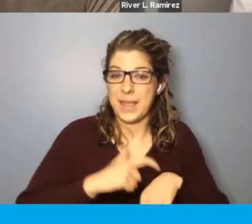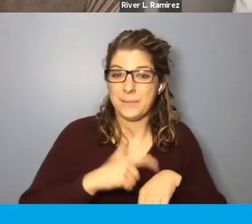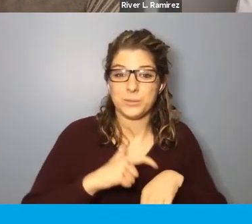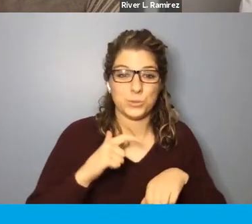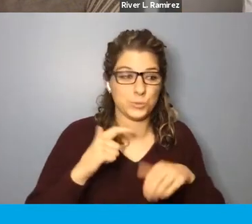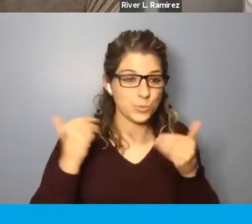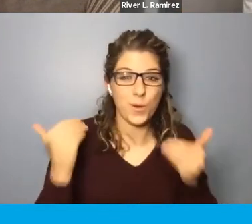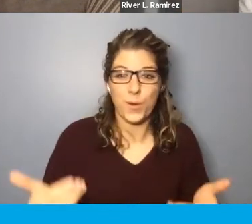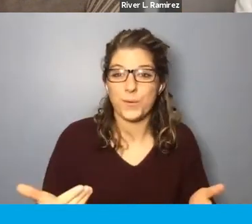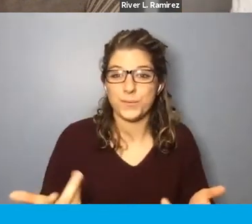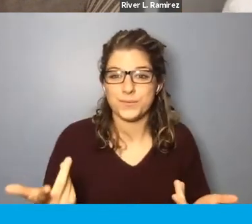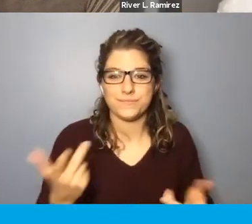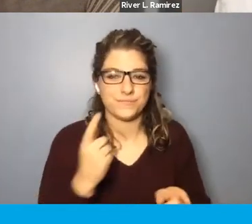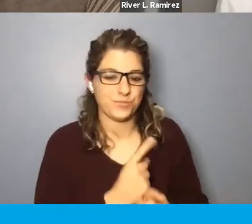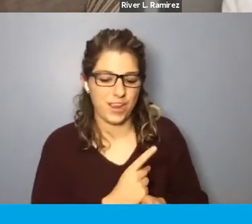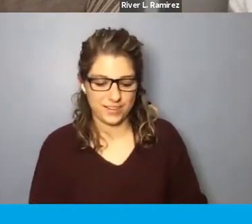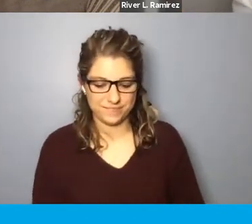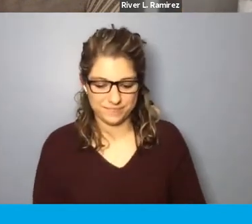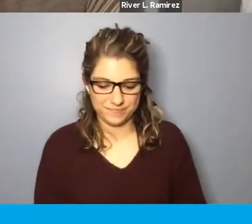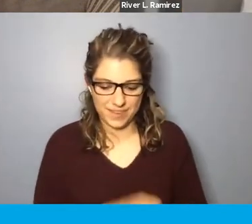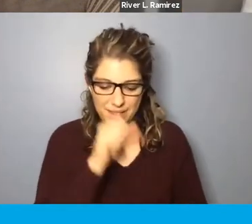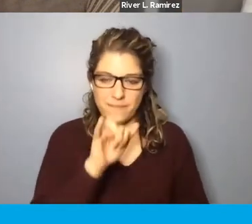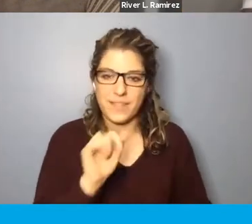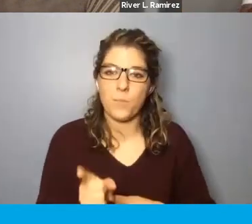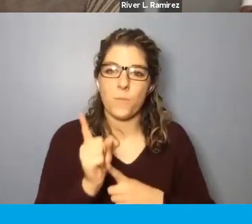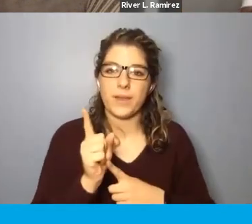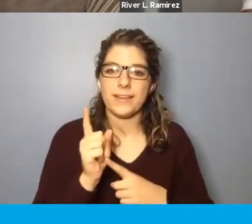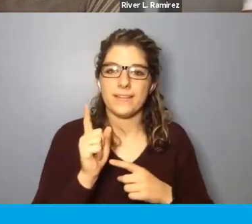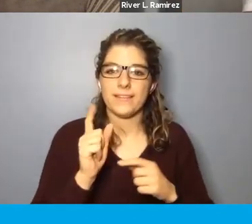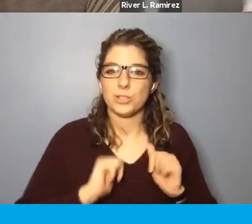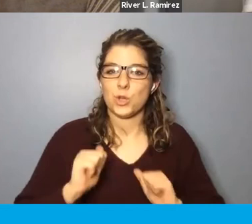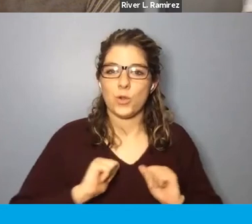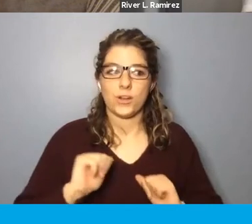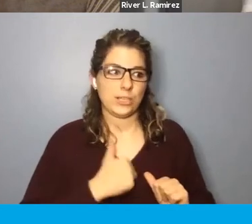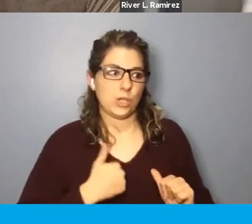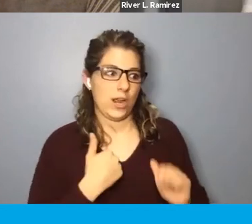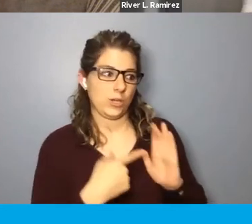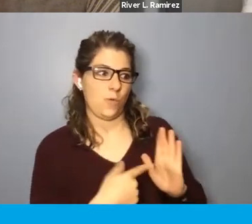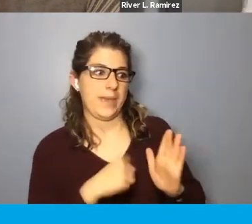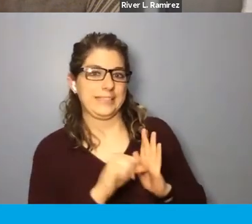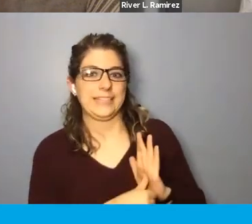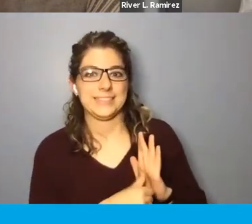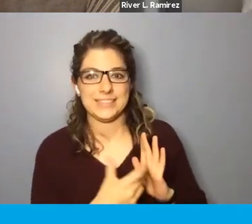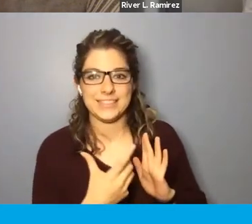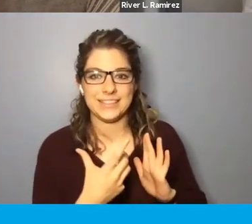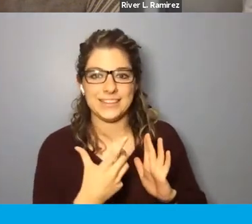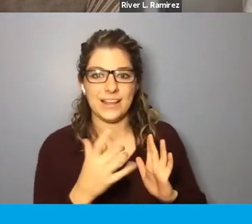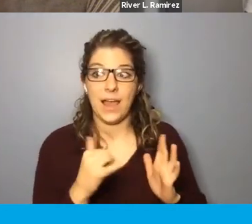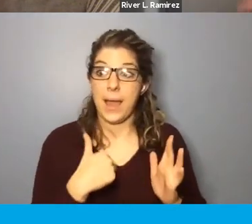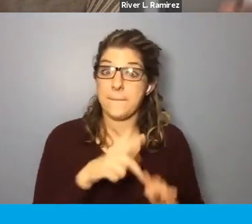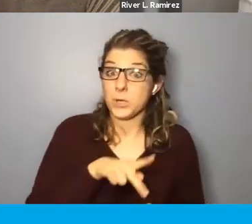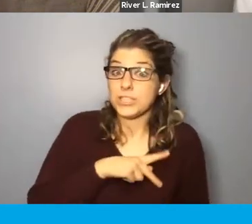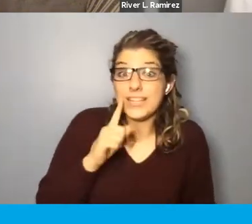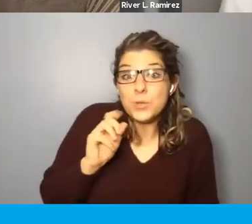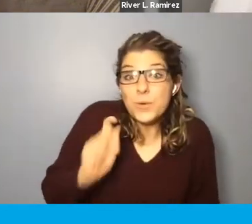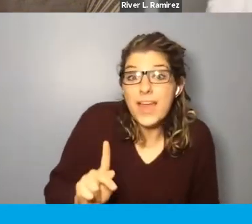Time to go. Right. I love that moment in the show when you're like, sorry that I showed my intensity. And then you're like, I personally think it's okay